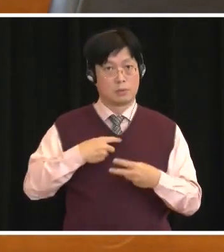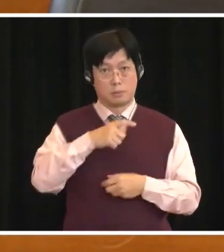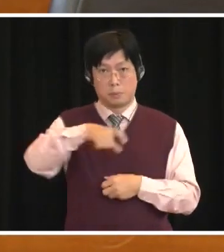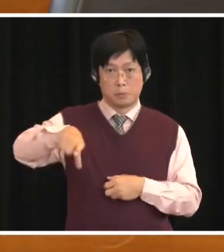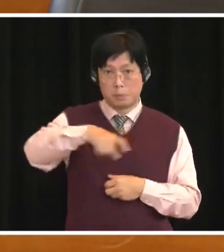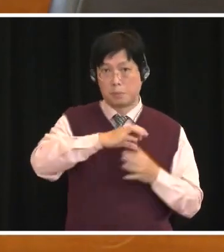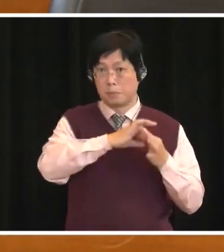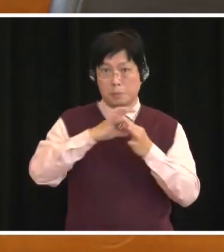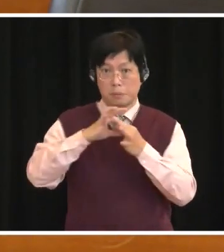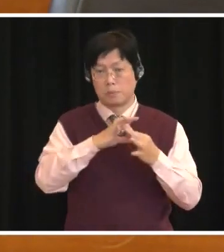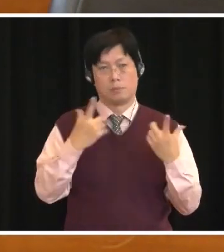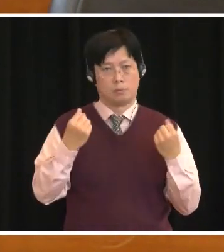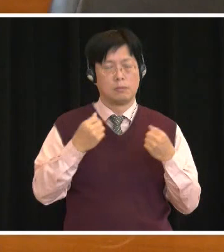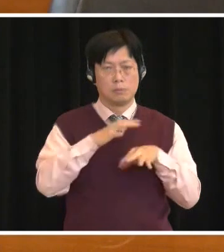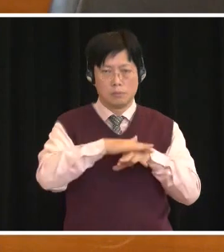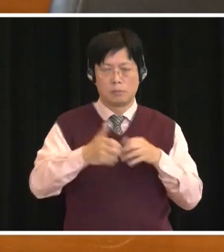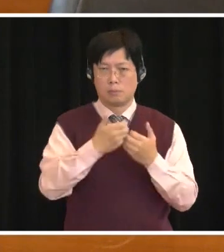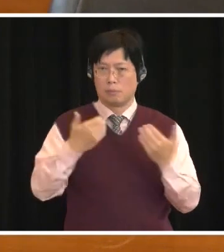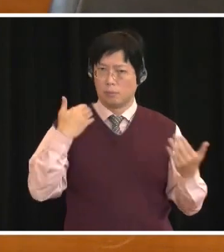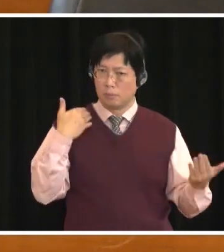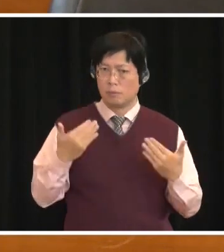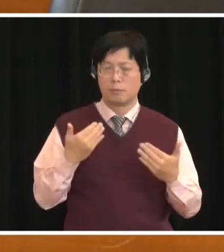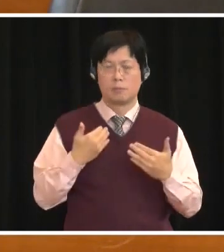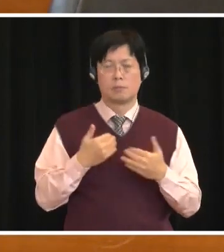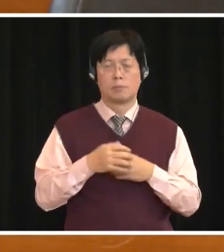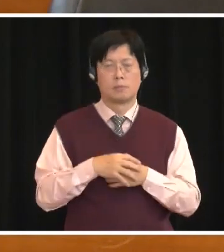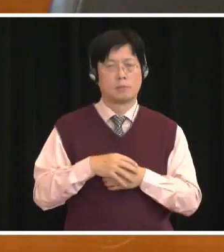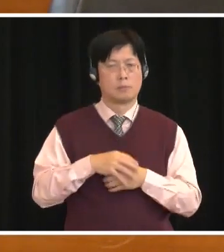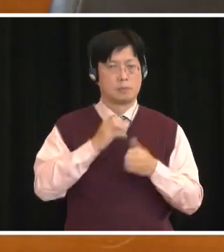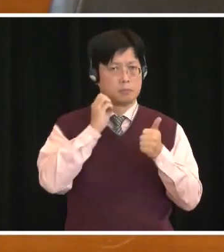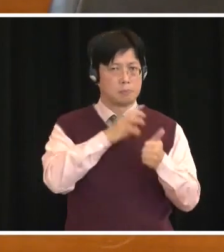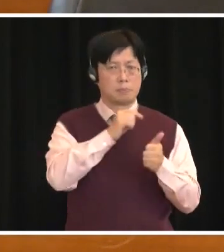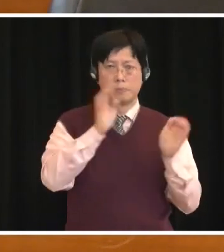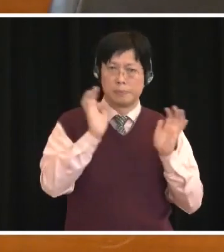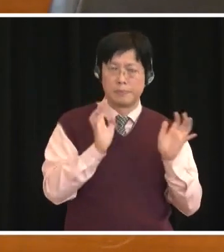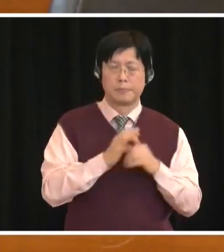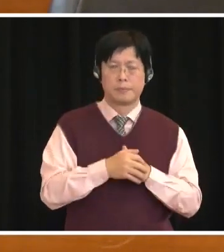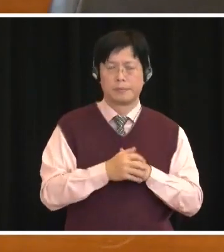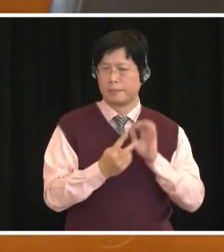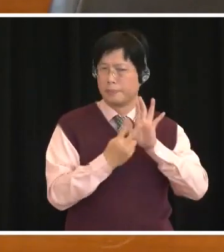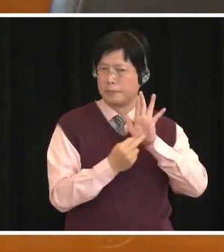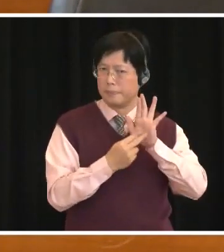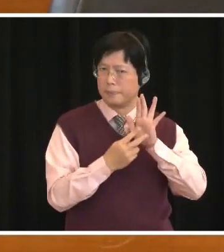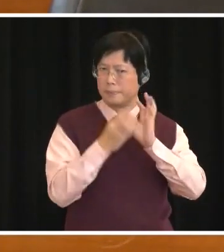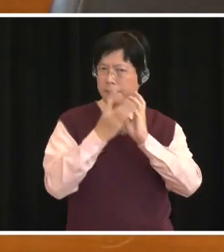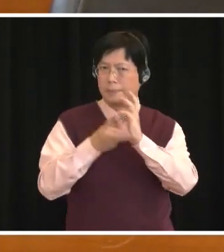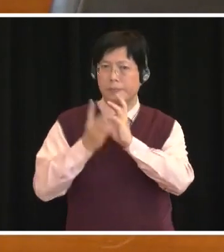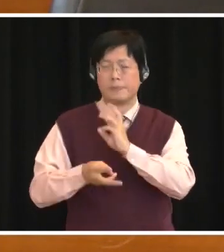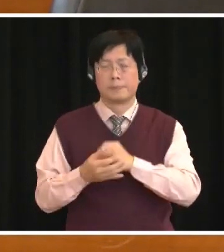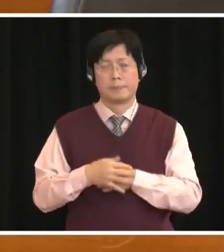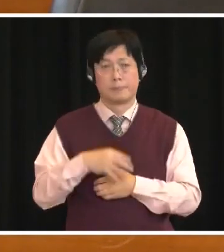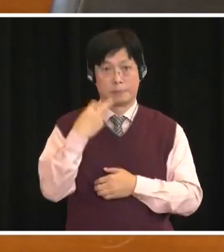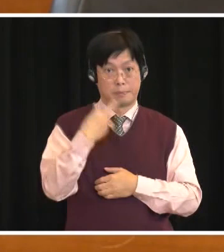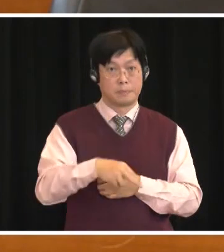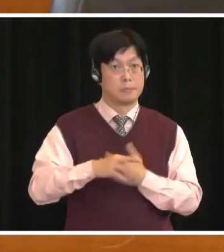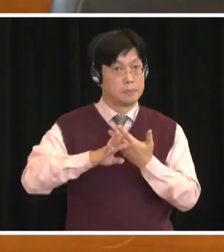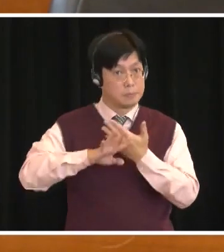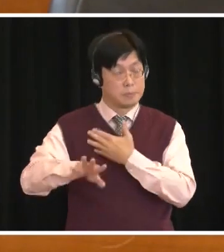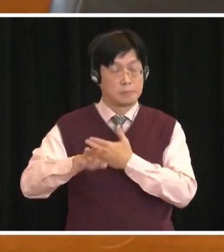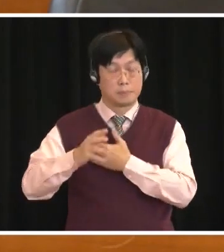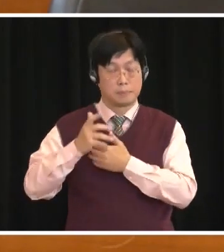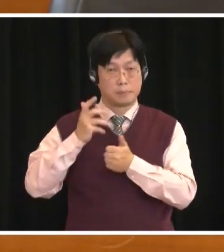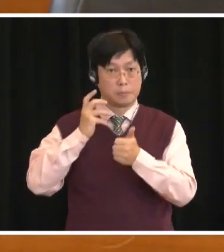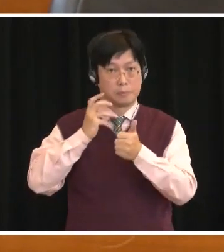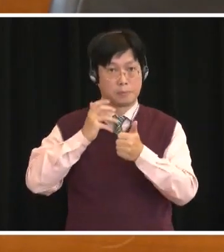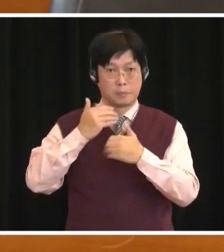who is the subject, who is the object, we always explain